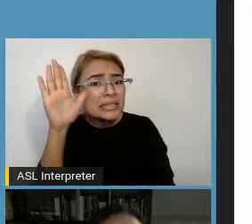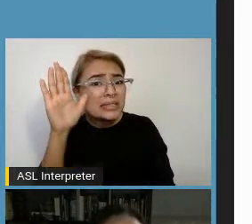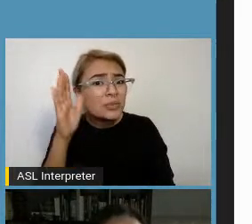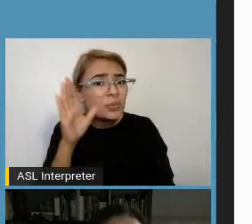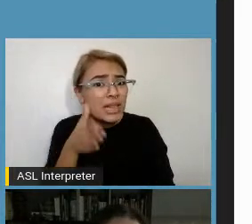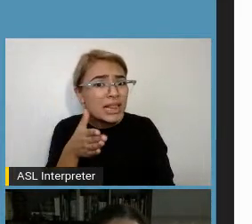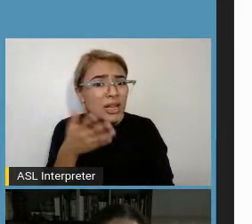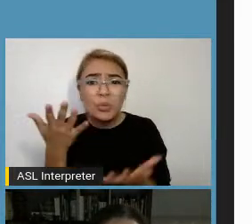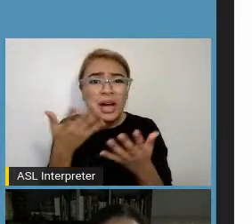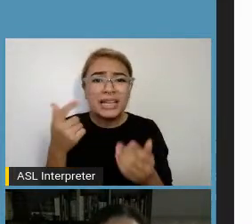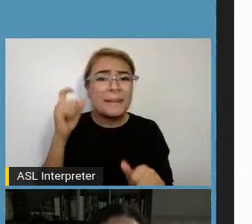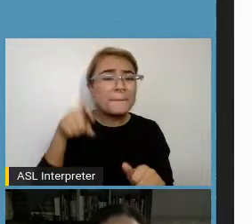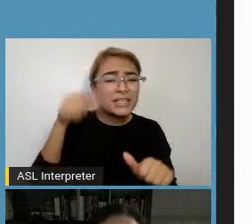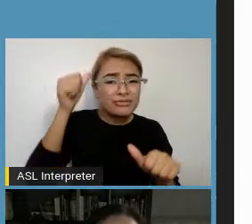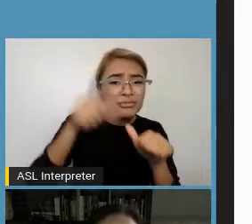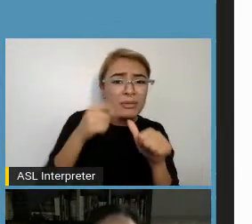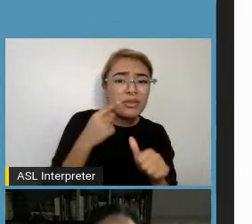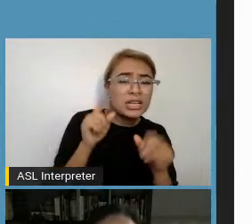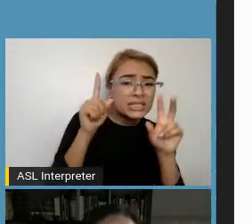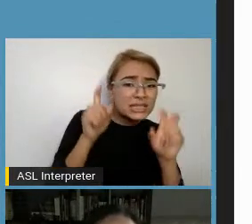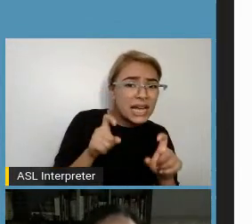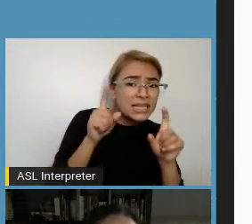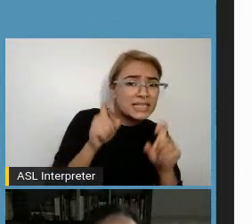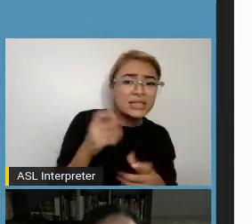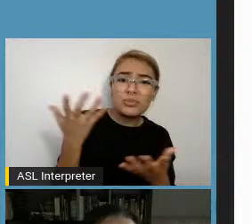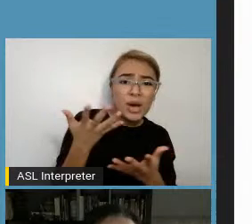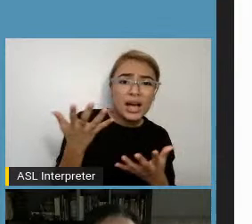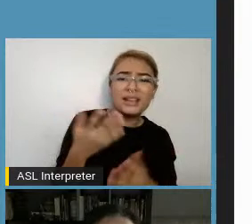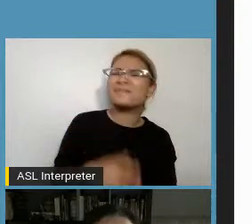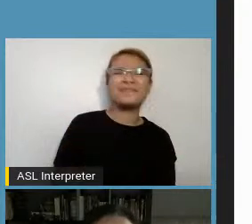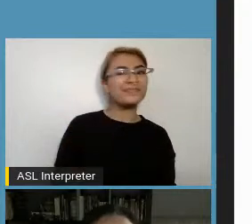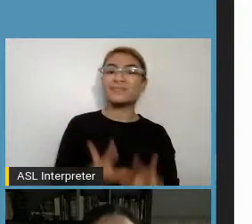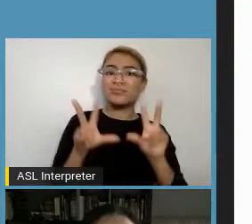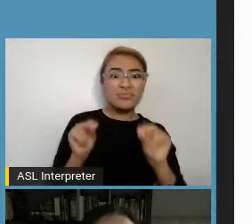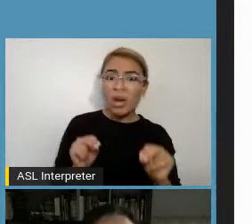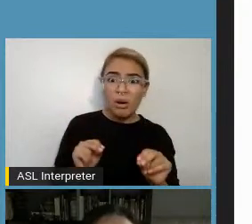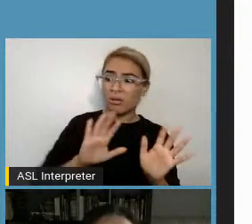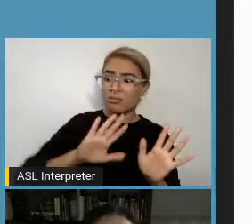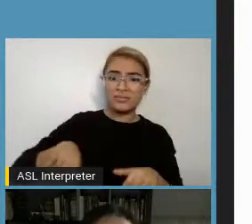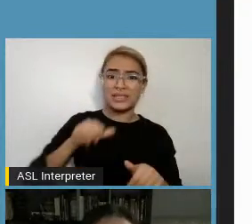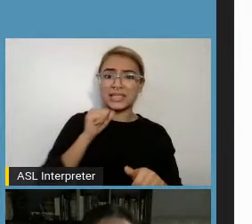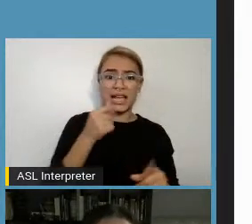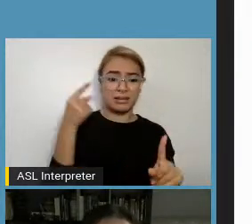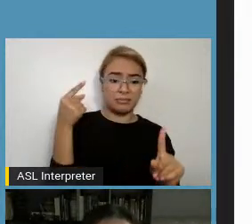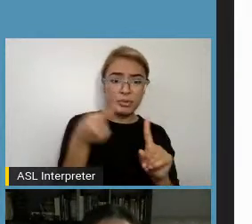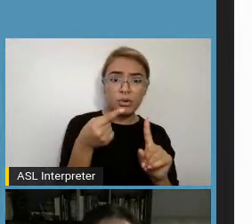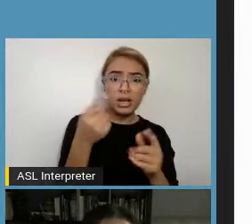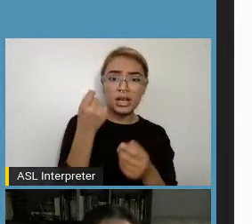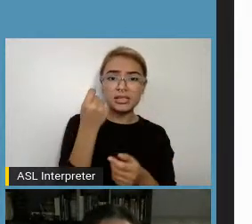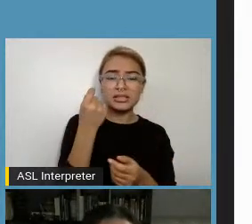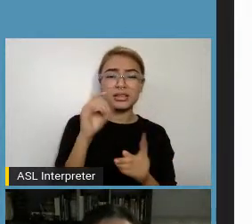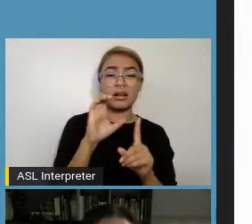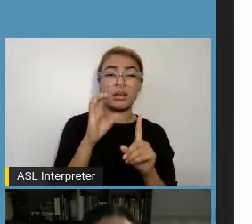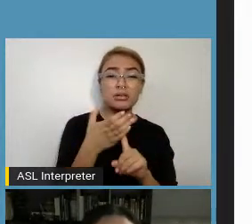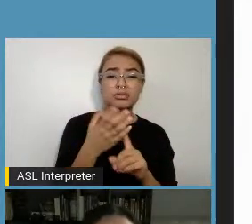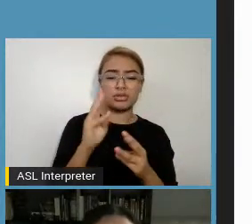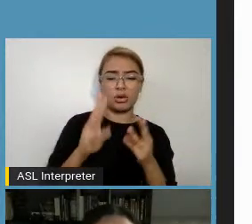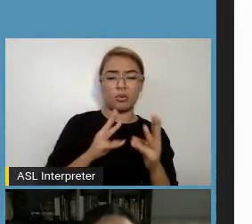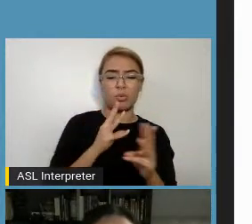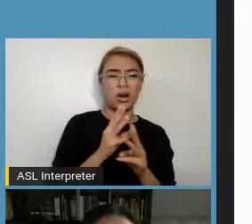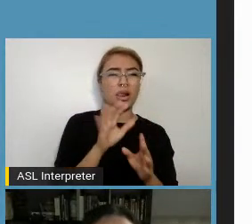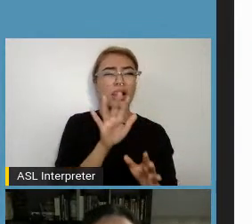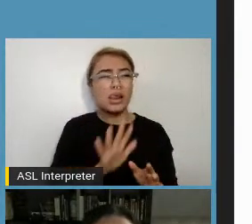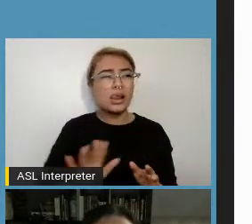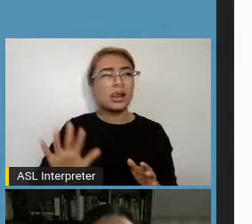need to remember for the test? And that is not the point of understanding culture and the world around you.